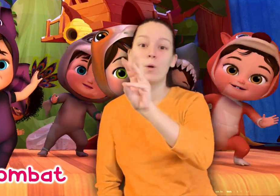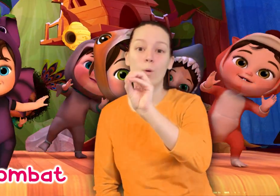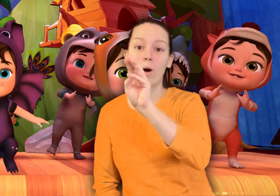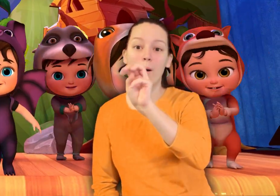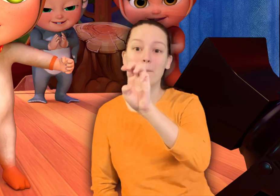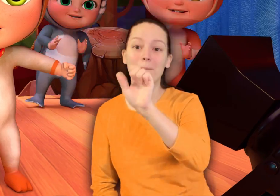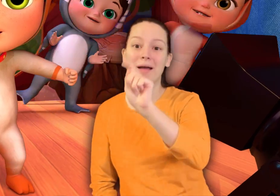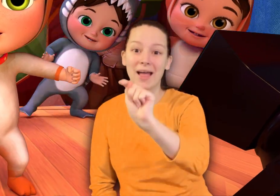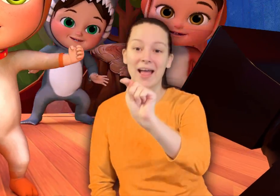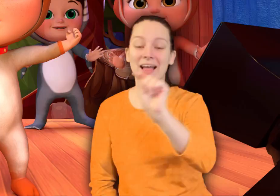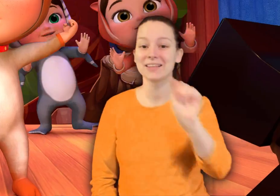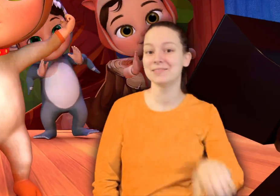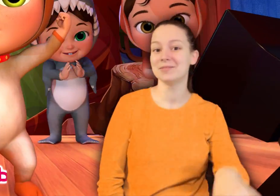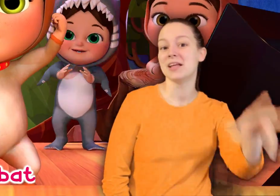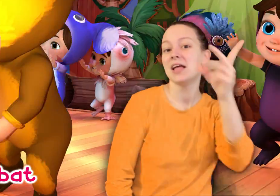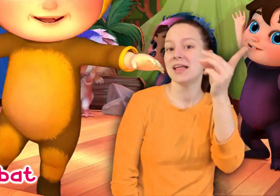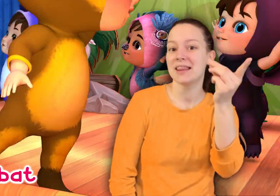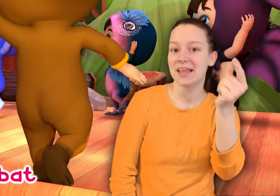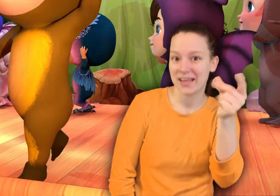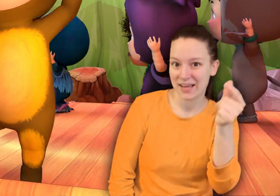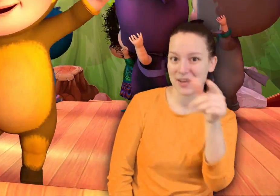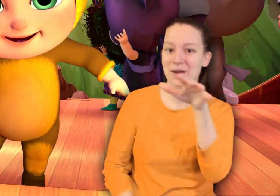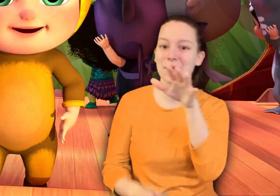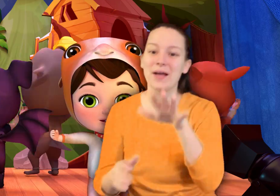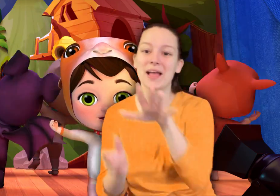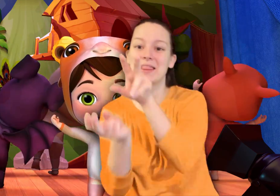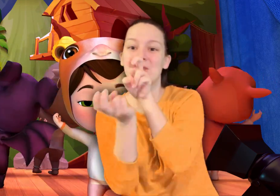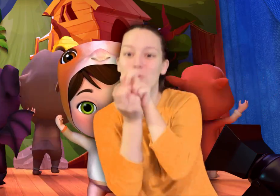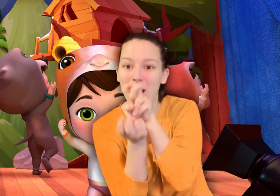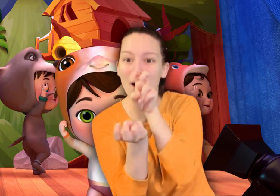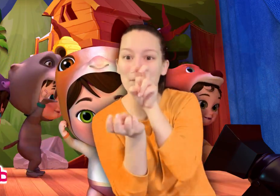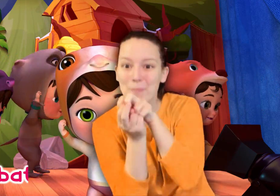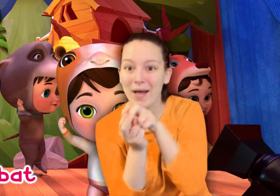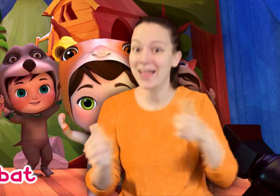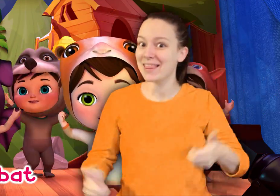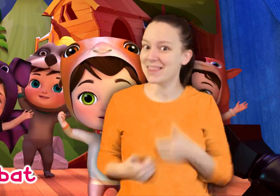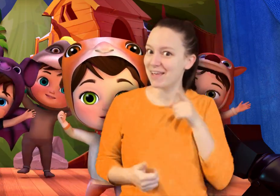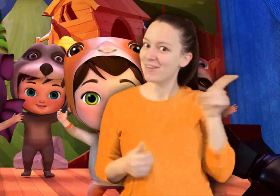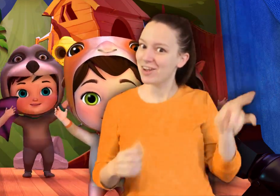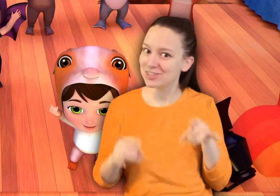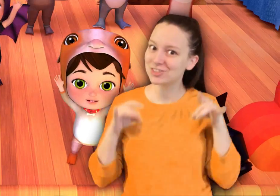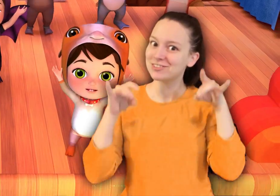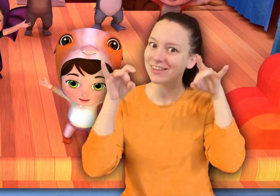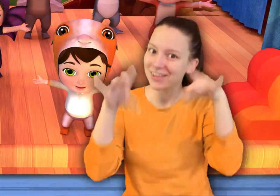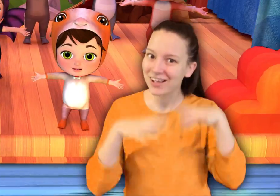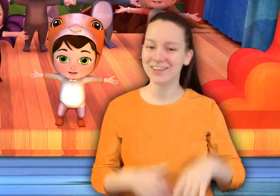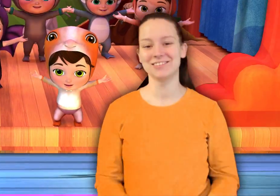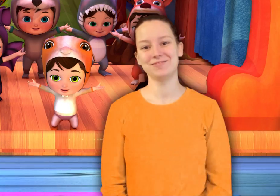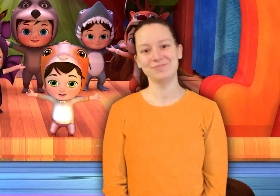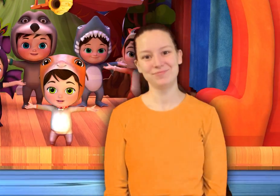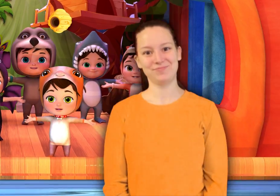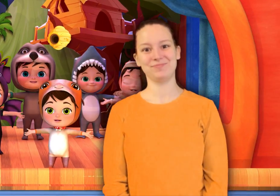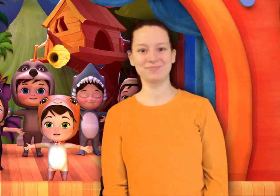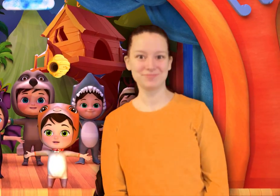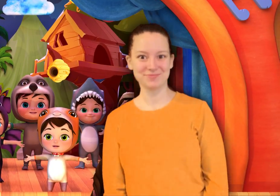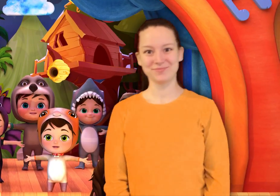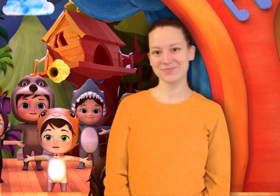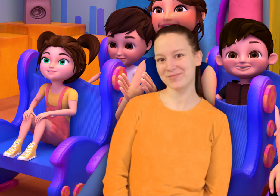wombat the Dingle and the wombat the Dingle and the wombat live in